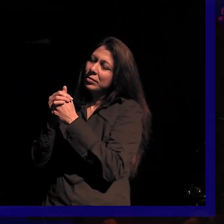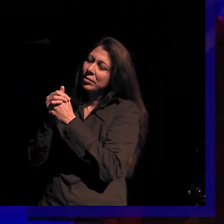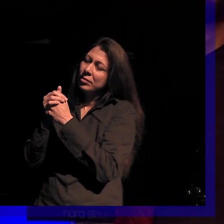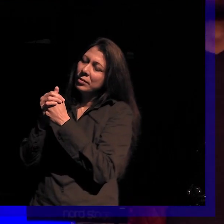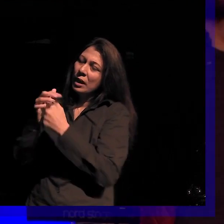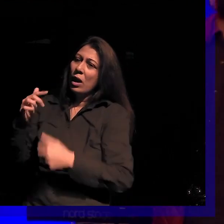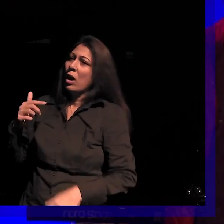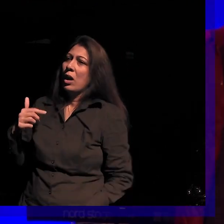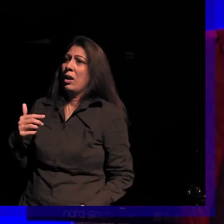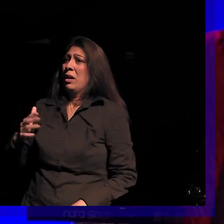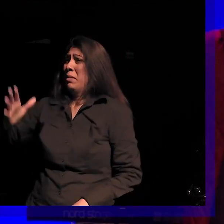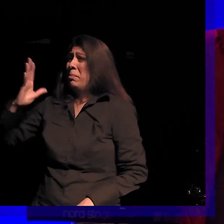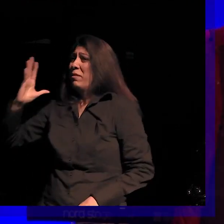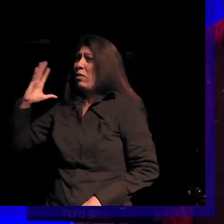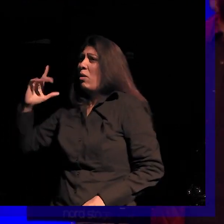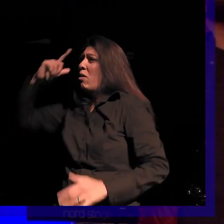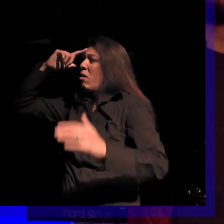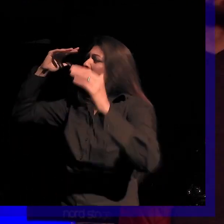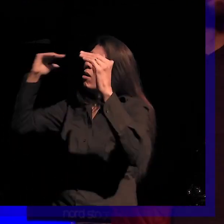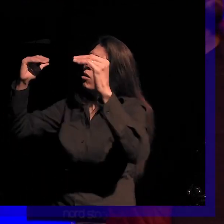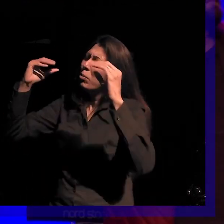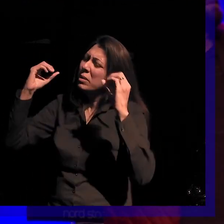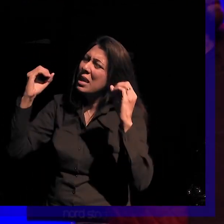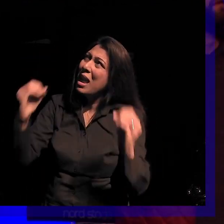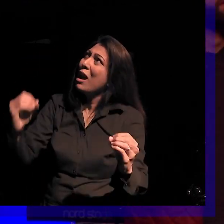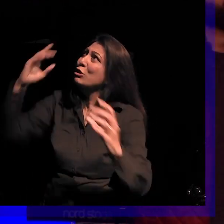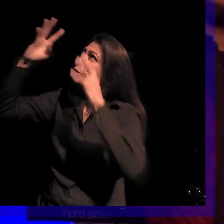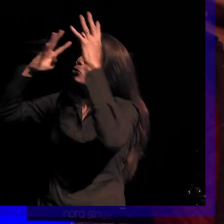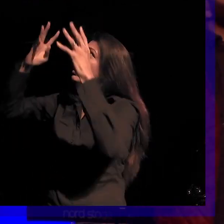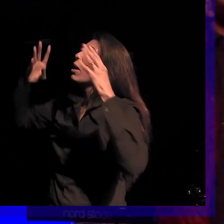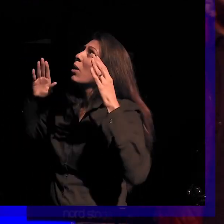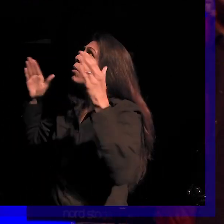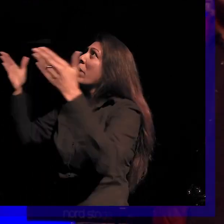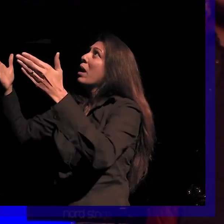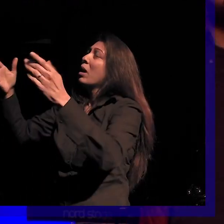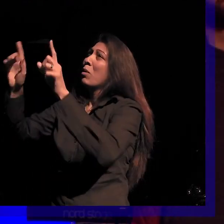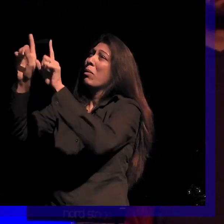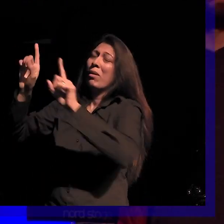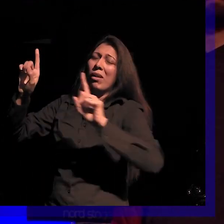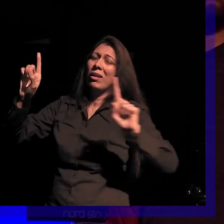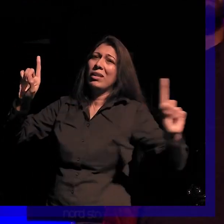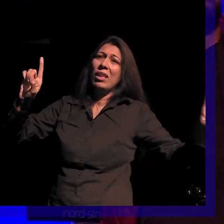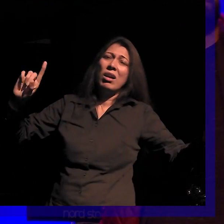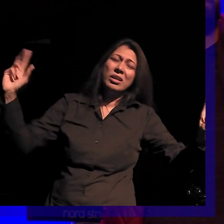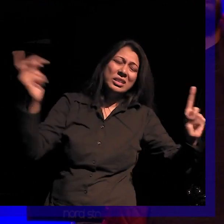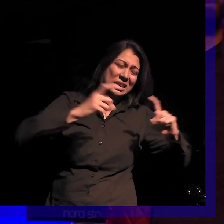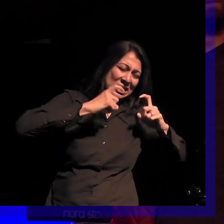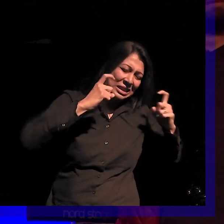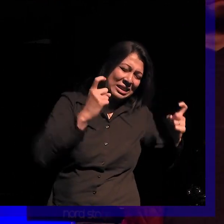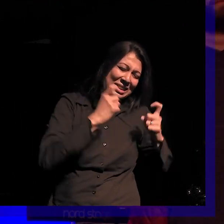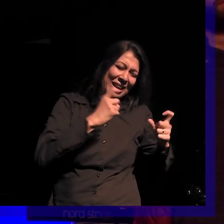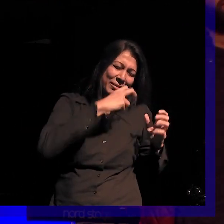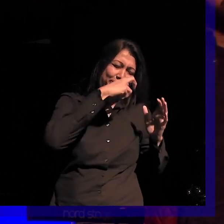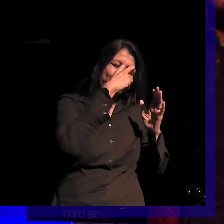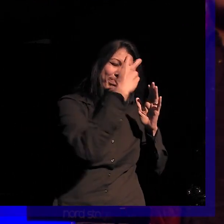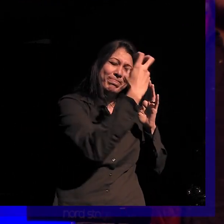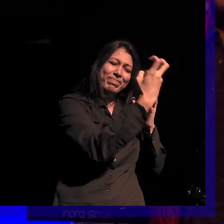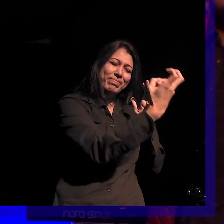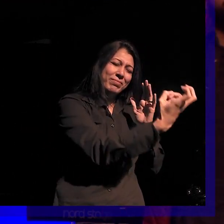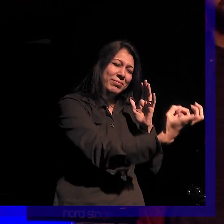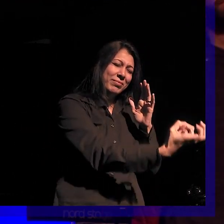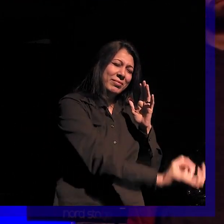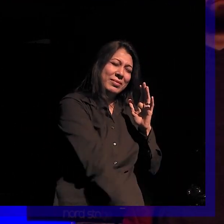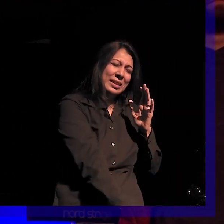we didn't have a hope in the future, Father, you made a way for us. We were lost in our sin, headed